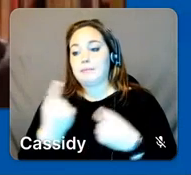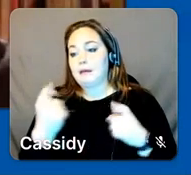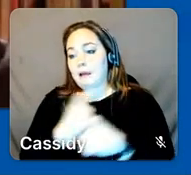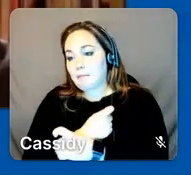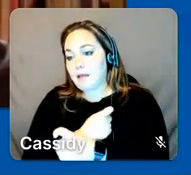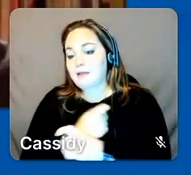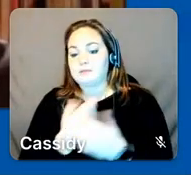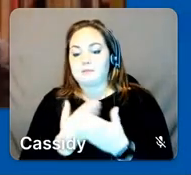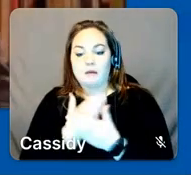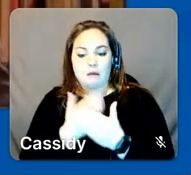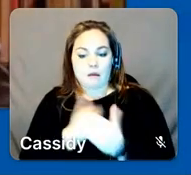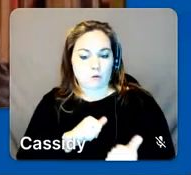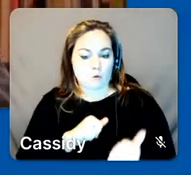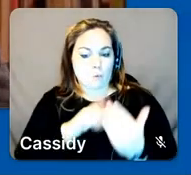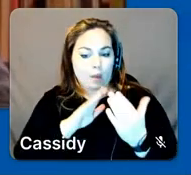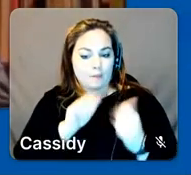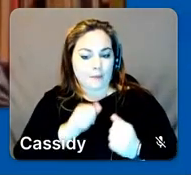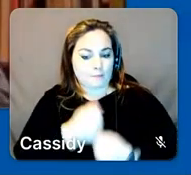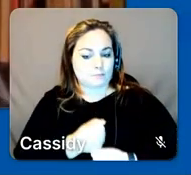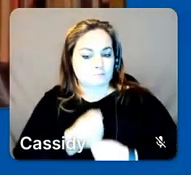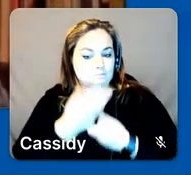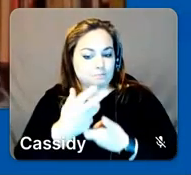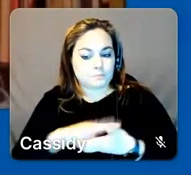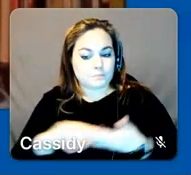way to tell a story.